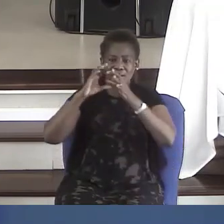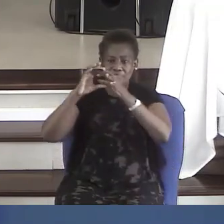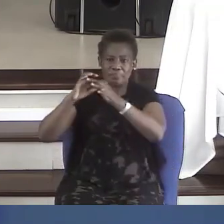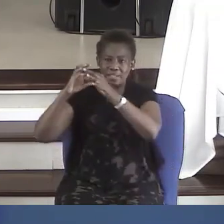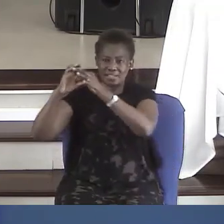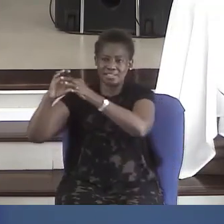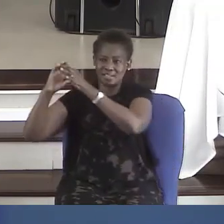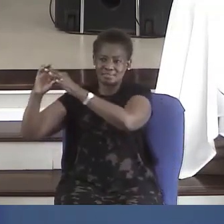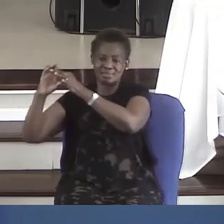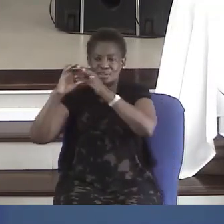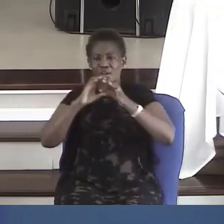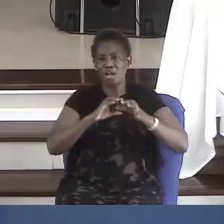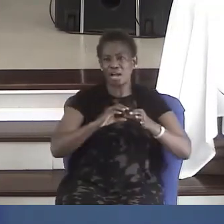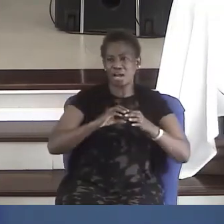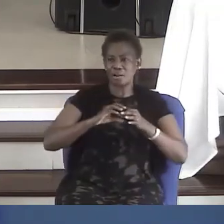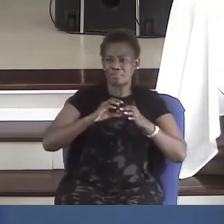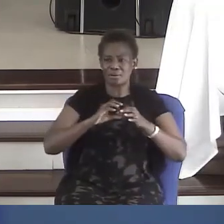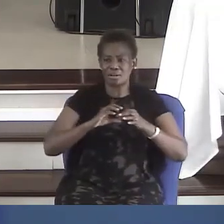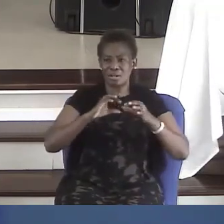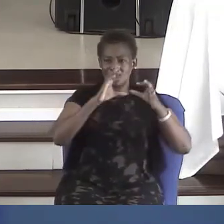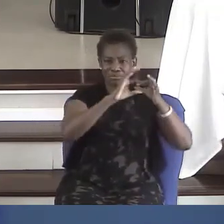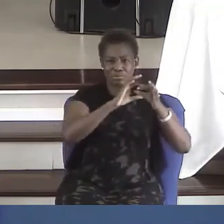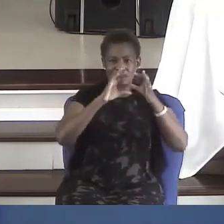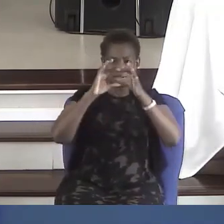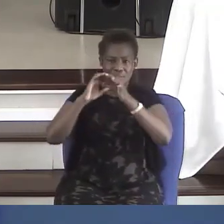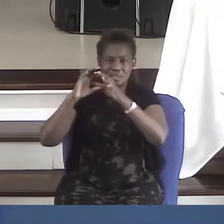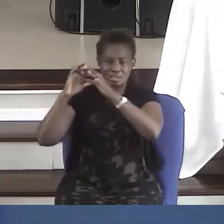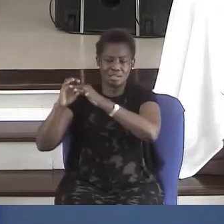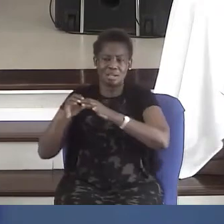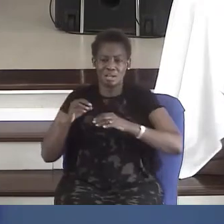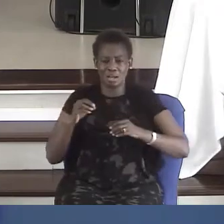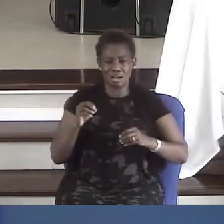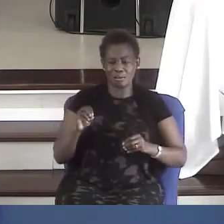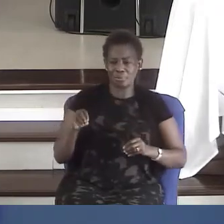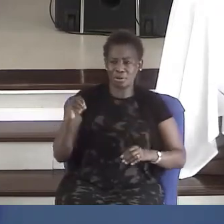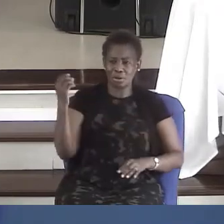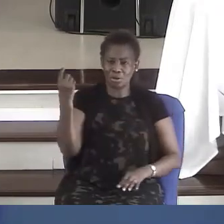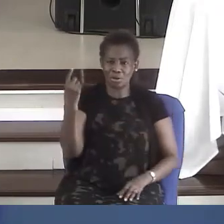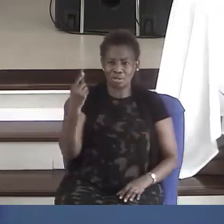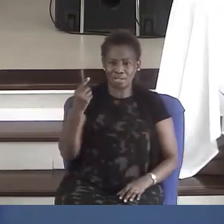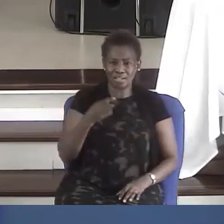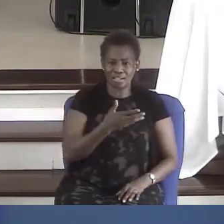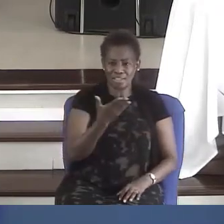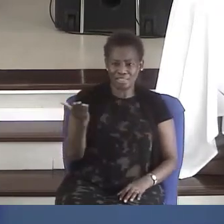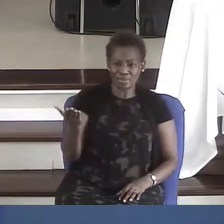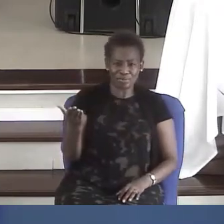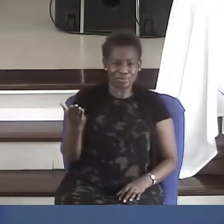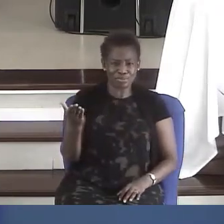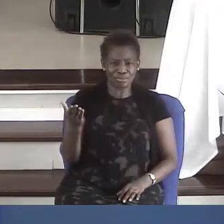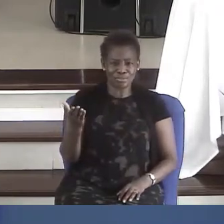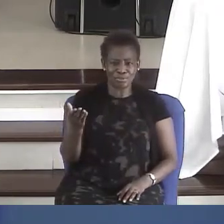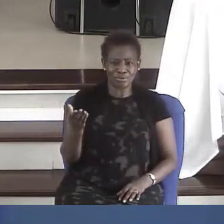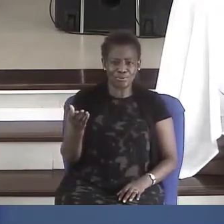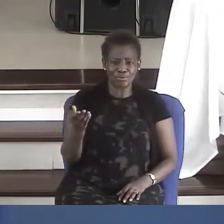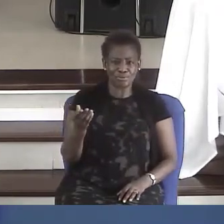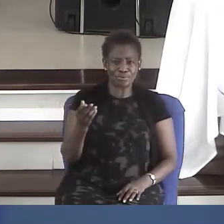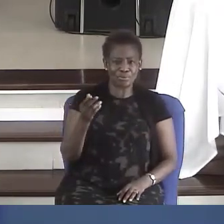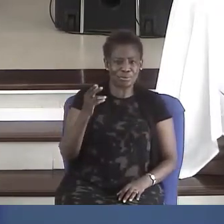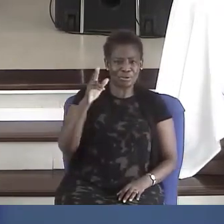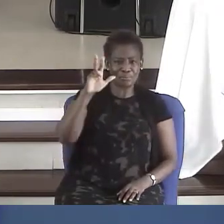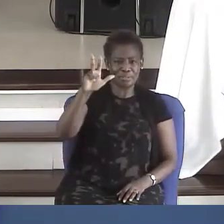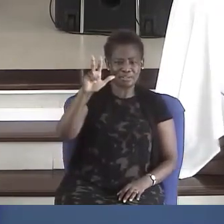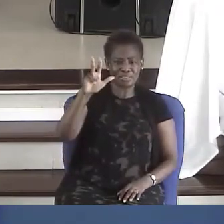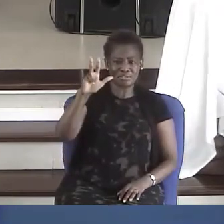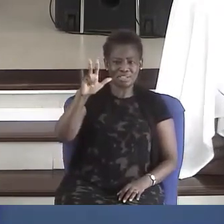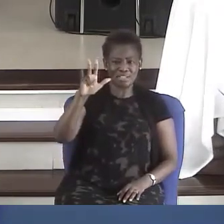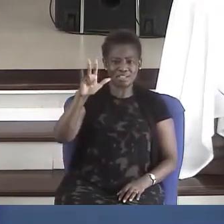remembered. Correct? Number one get gold. Number two get silver. Number three get bronze. And everybody